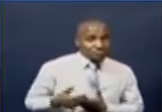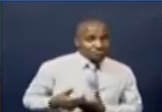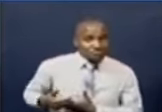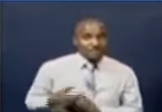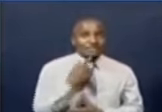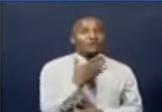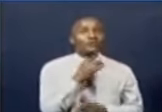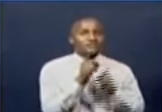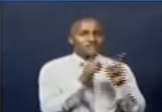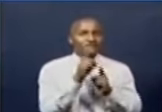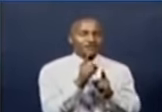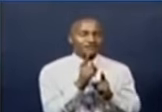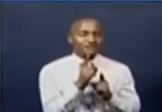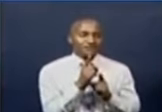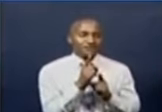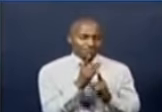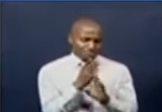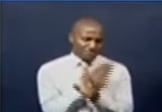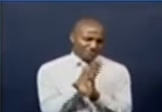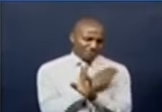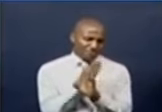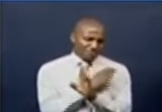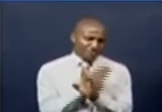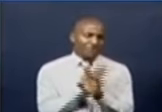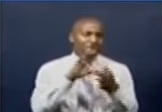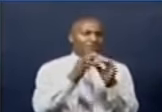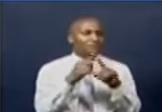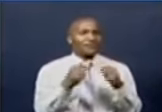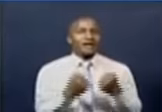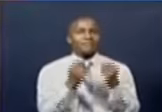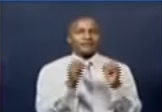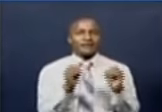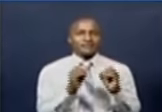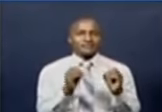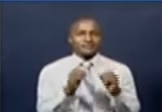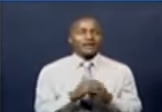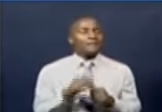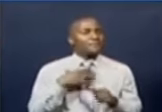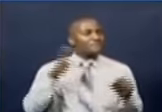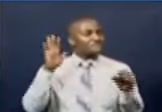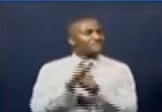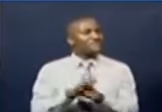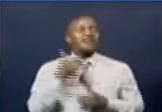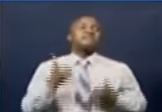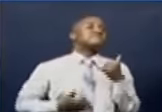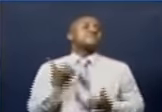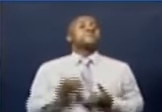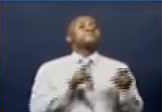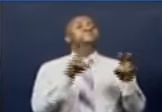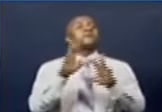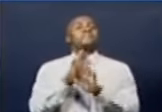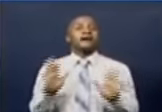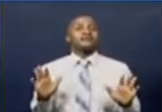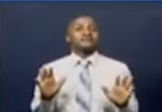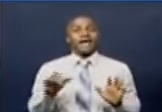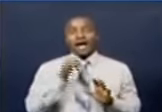to travel just a few days to the games, but it didn't happen. Issues of joyriders, again, you've talked about ANZRA, some of the coaches